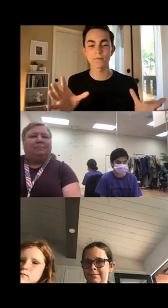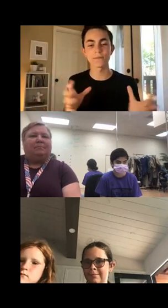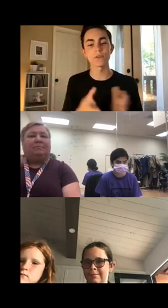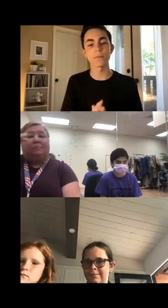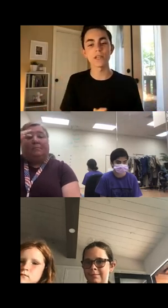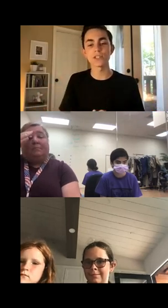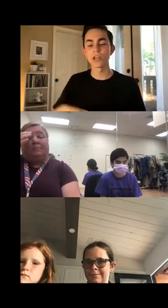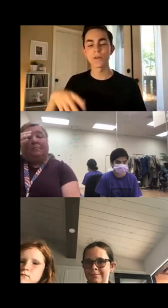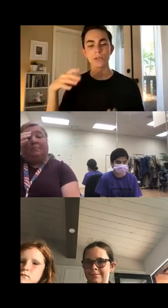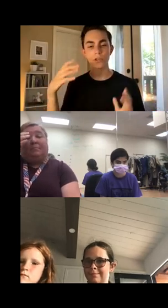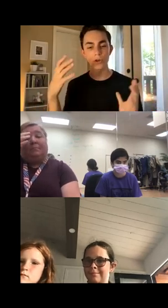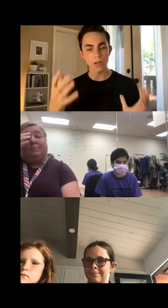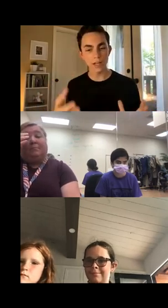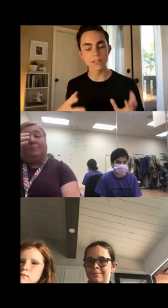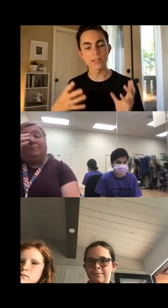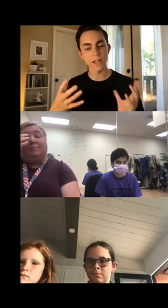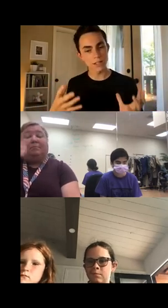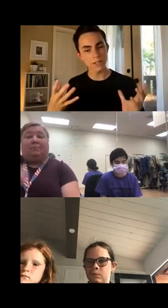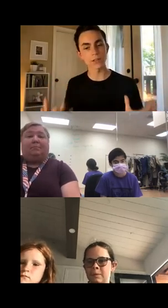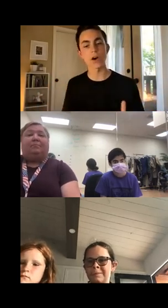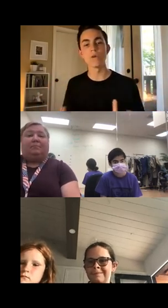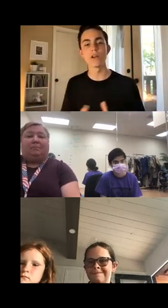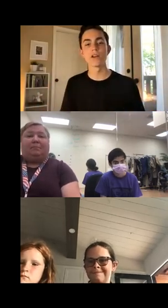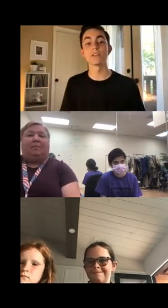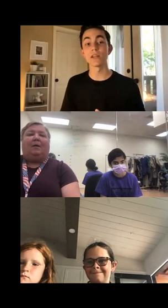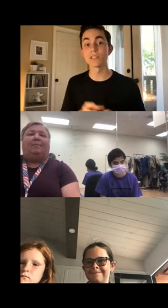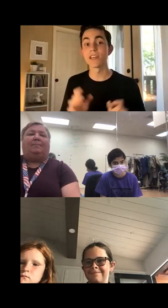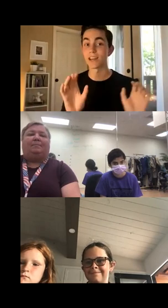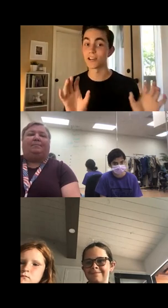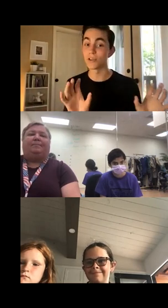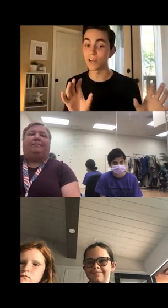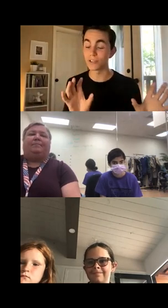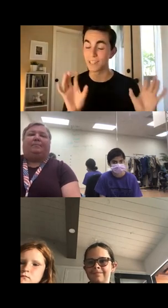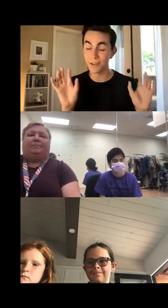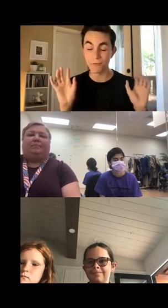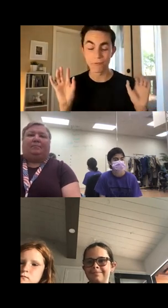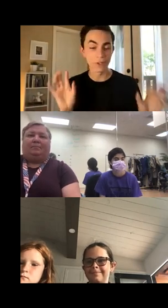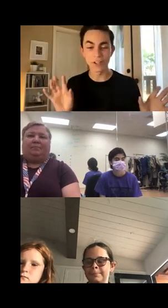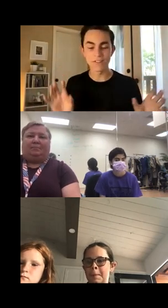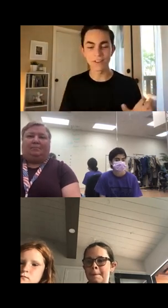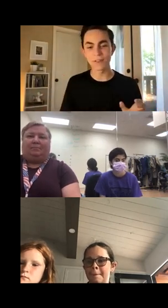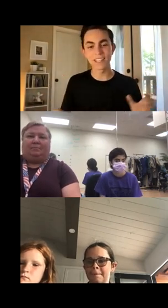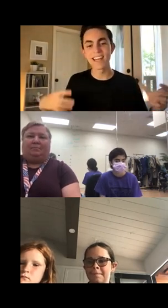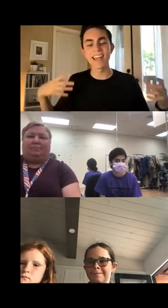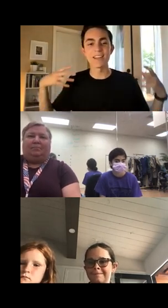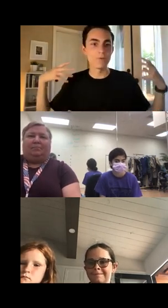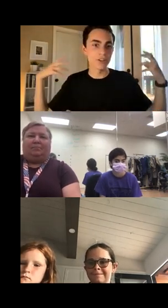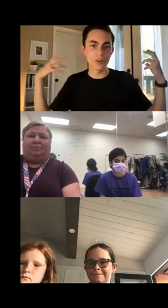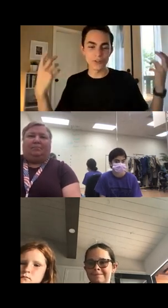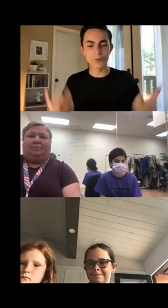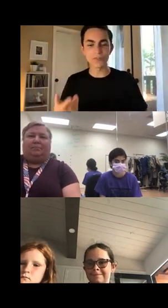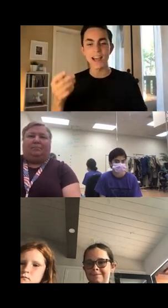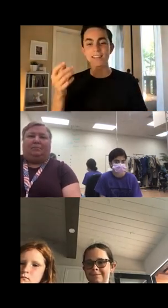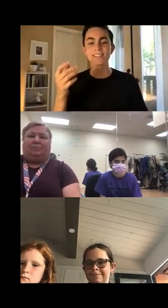accuracy. So that means you can go nice and steady and slow. Sometimes, and I know you guys are going to get really good at fingerspelling, and you want